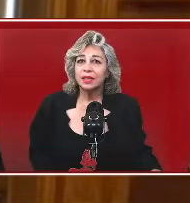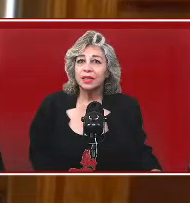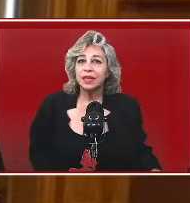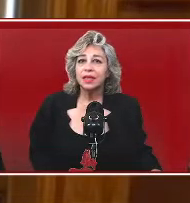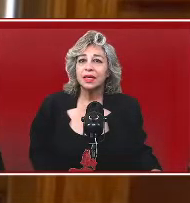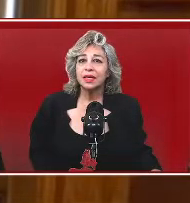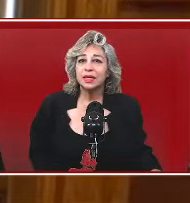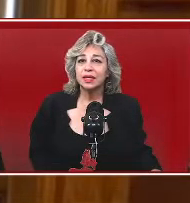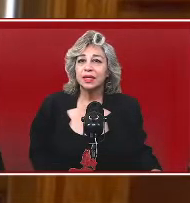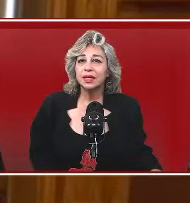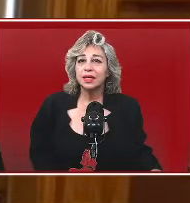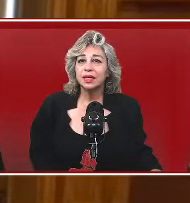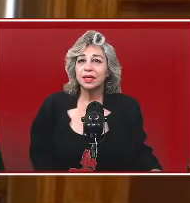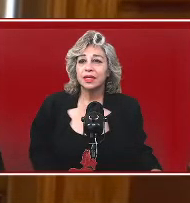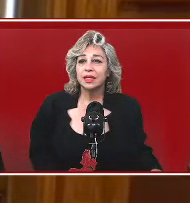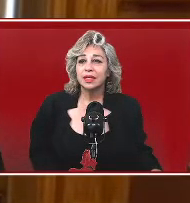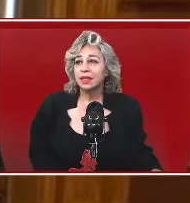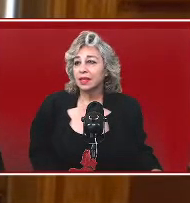And let's see.